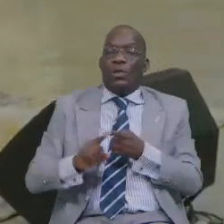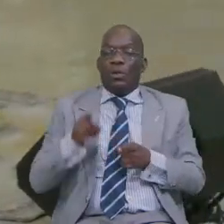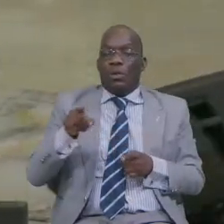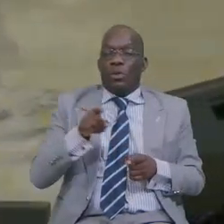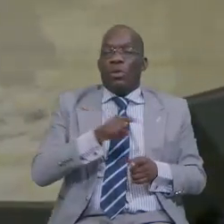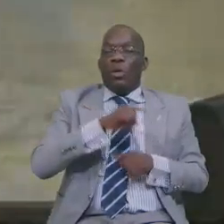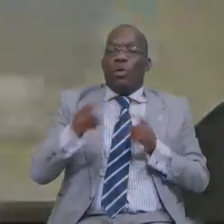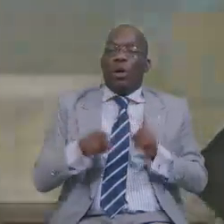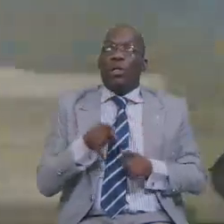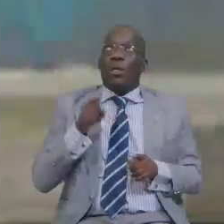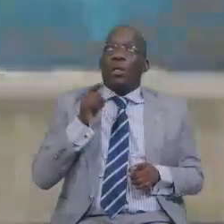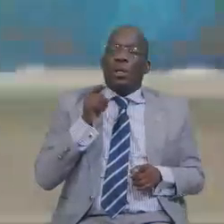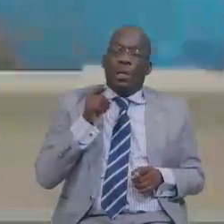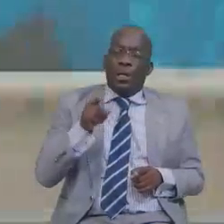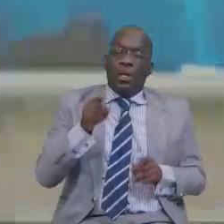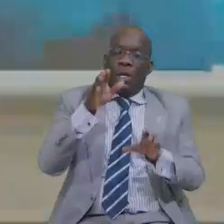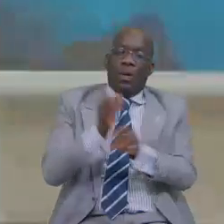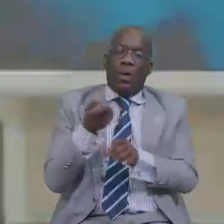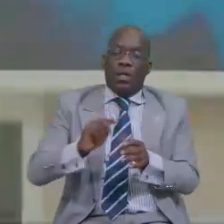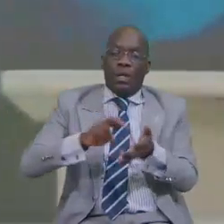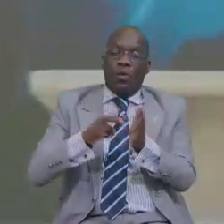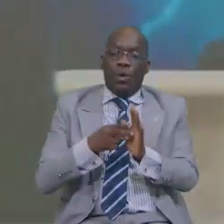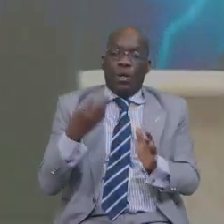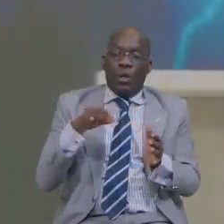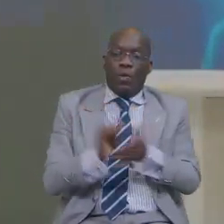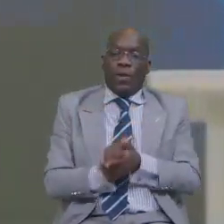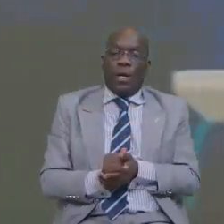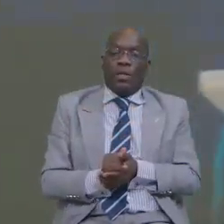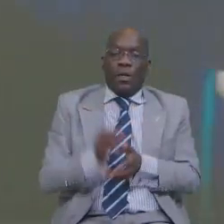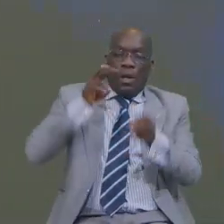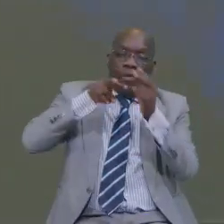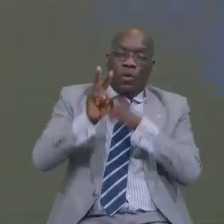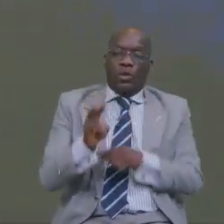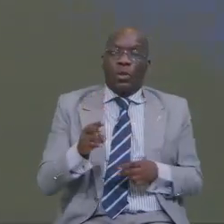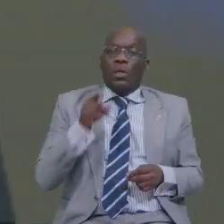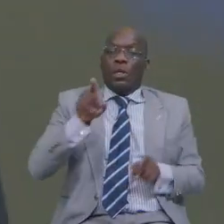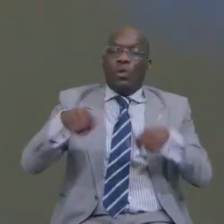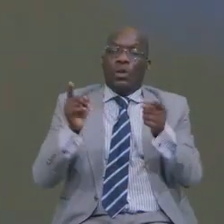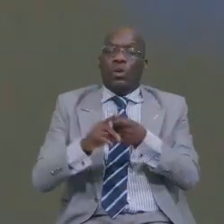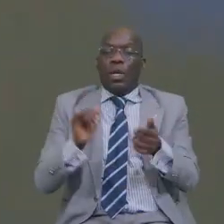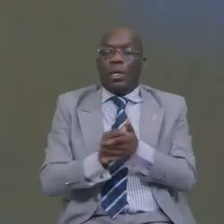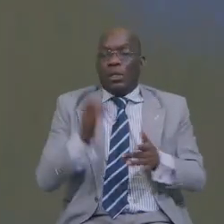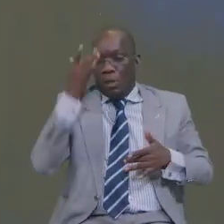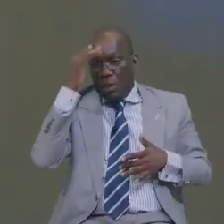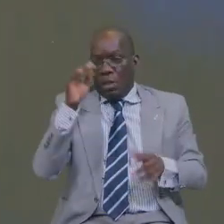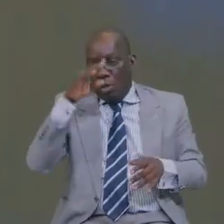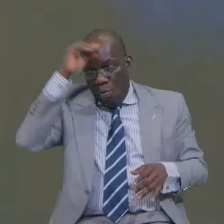went to that cancer patient, like Christ would have done. laid hands on